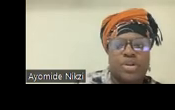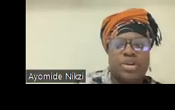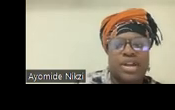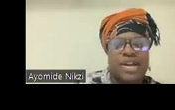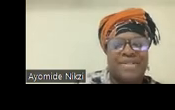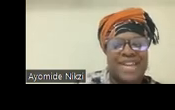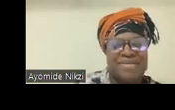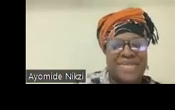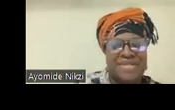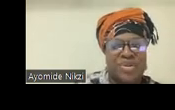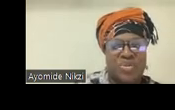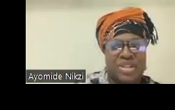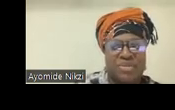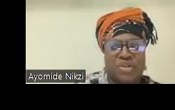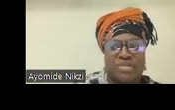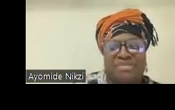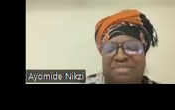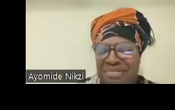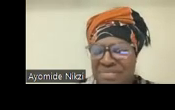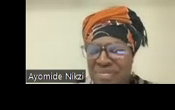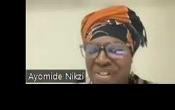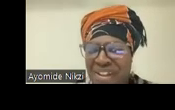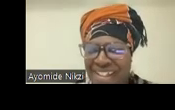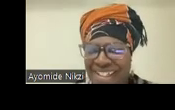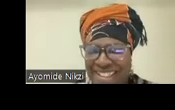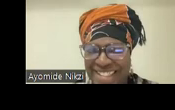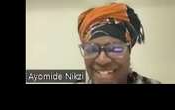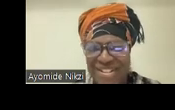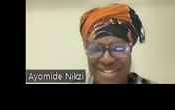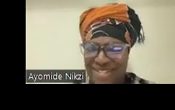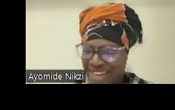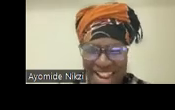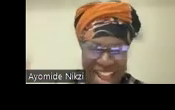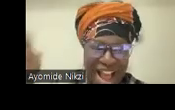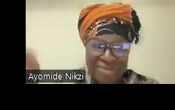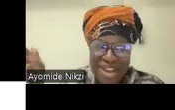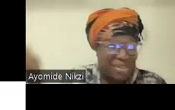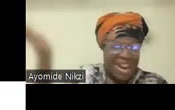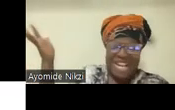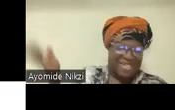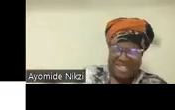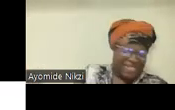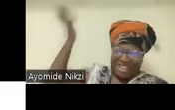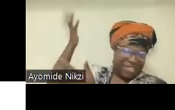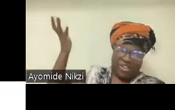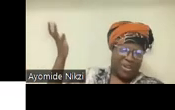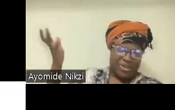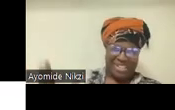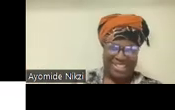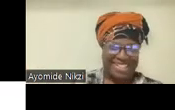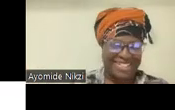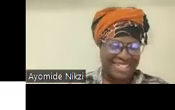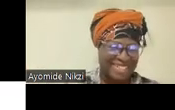Can we move on? Yeah, they told me to move on. So they were ready. They were like, let's go.